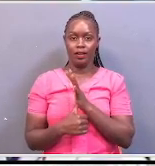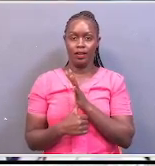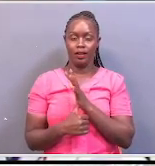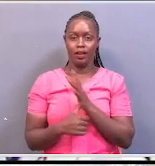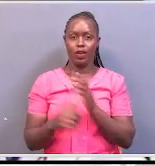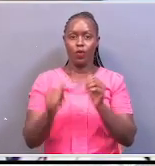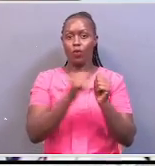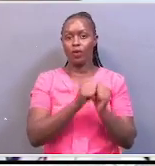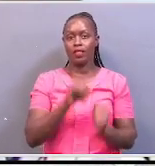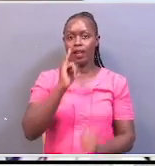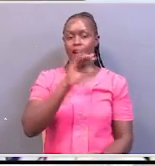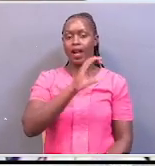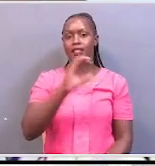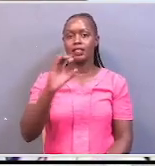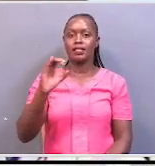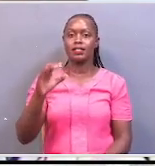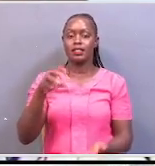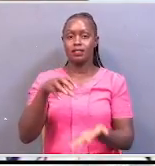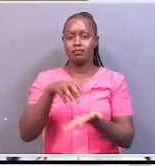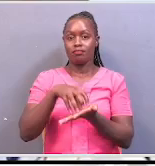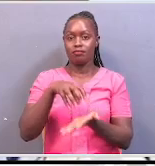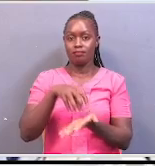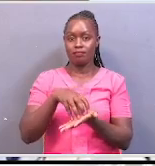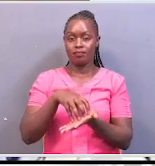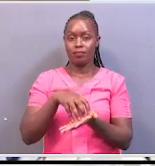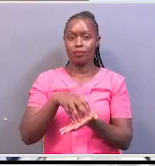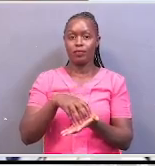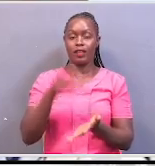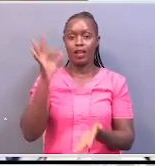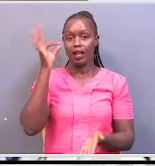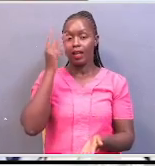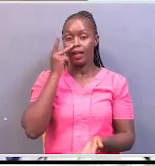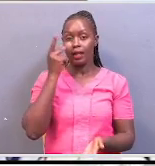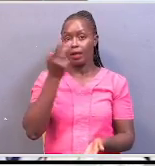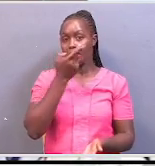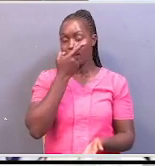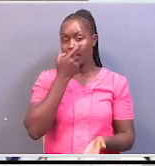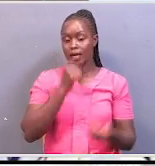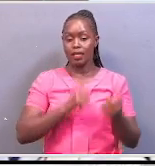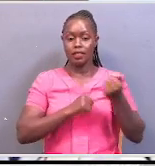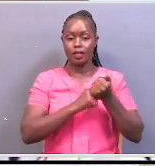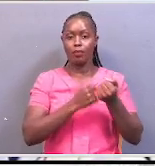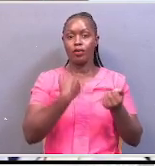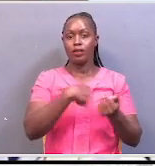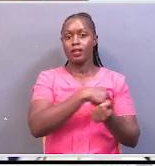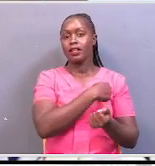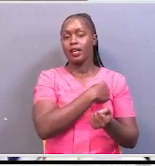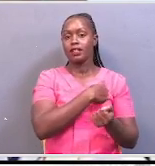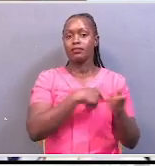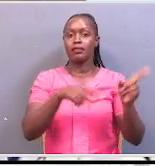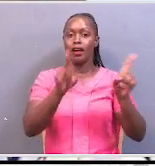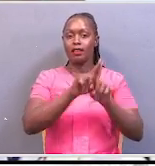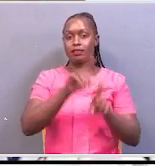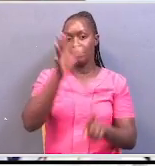with the ICC cases, Mwai Kibaki stood as a father to